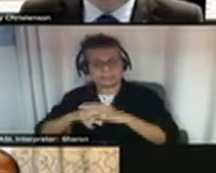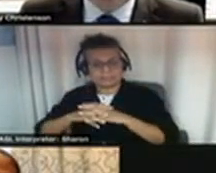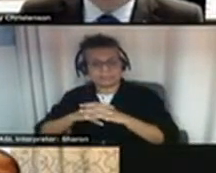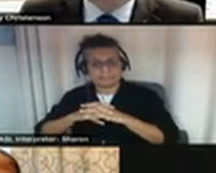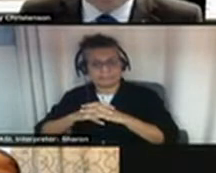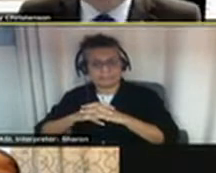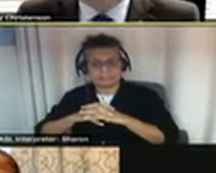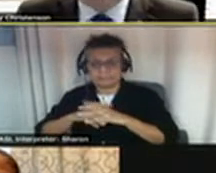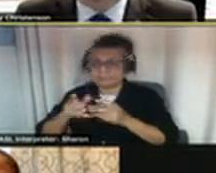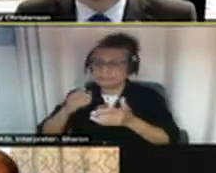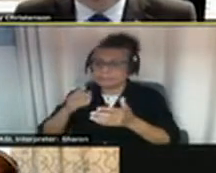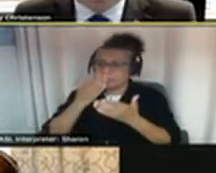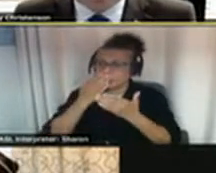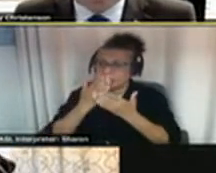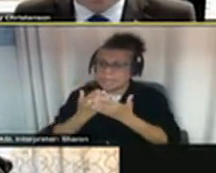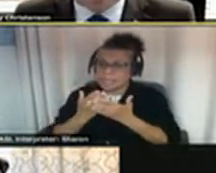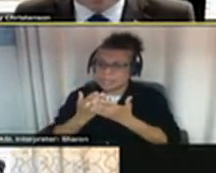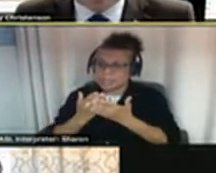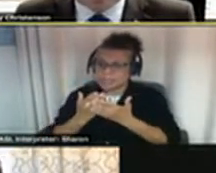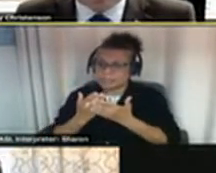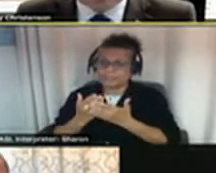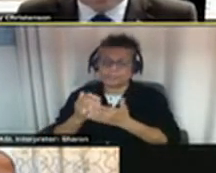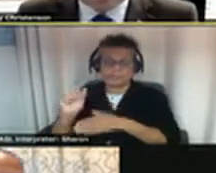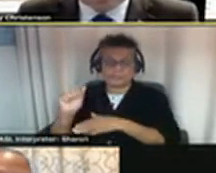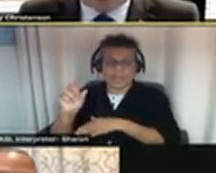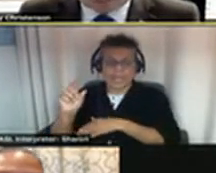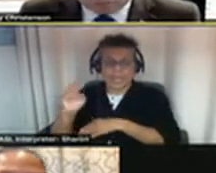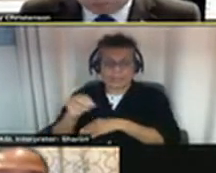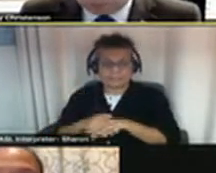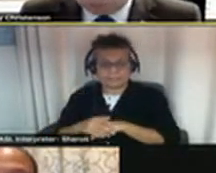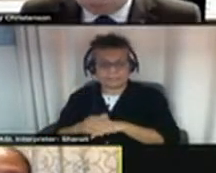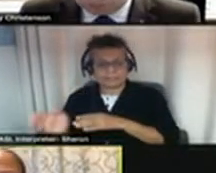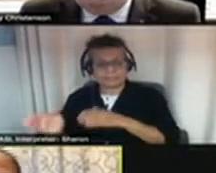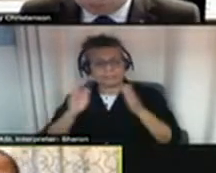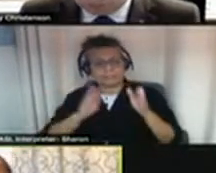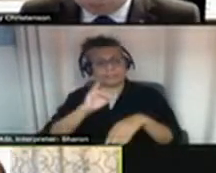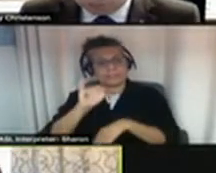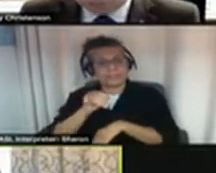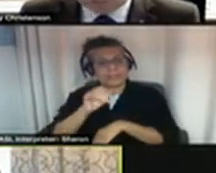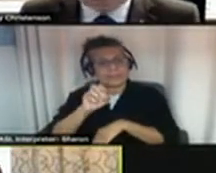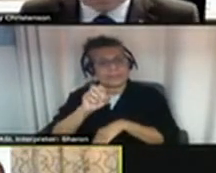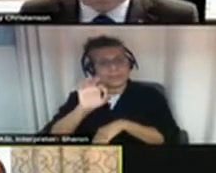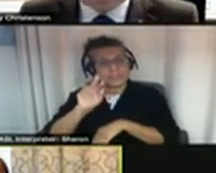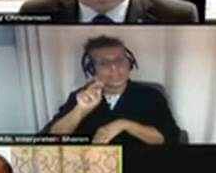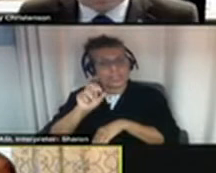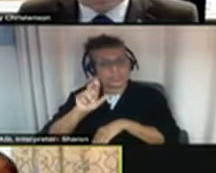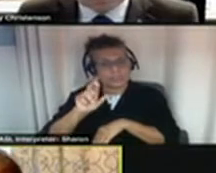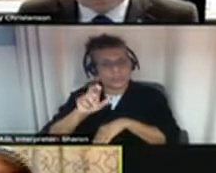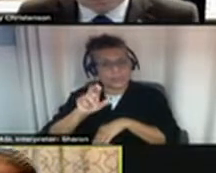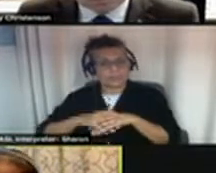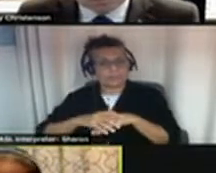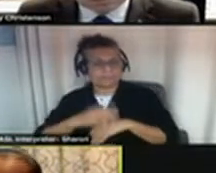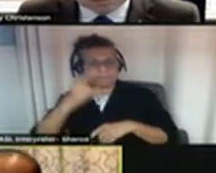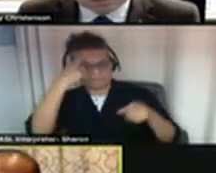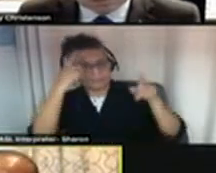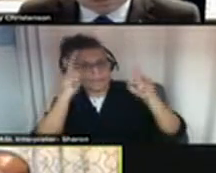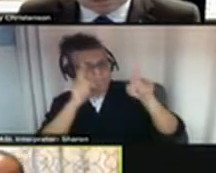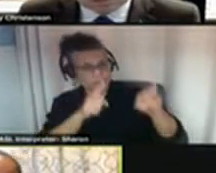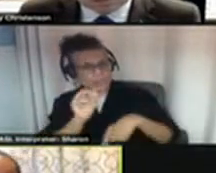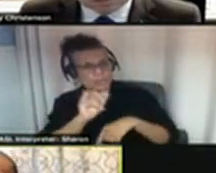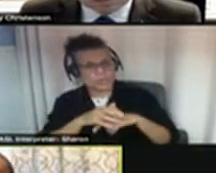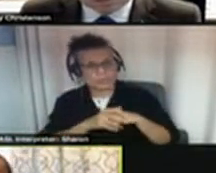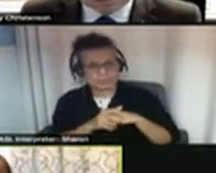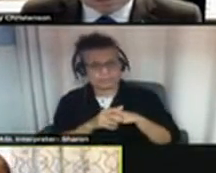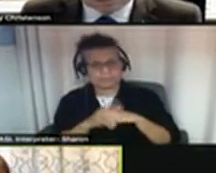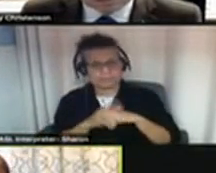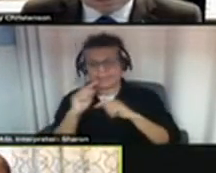Okay. Thank you, Mr. Weldy. Ms. Spadafore. Thank you, Mr. Chair. And I too agree. And I think that stands for